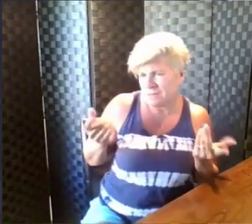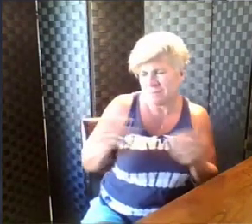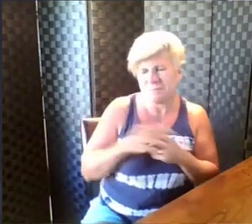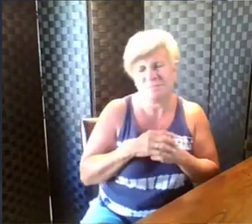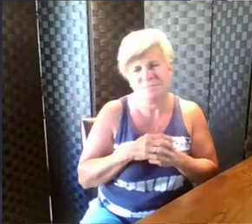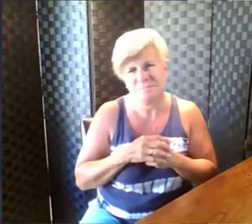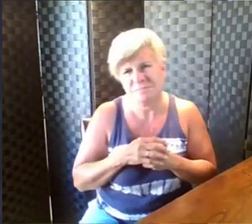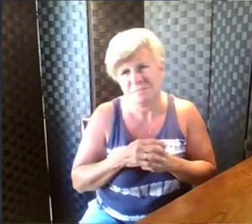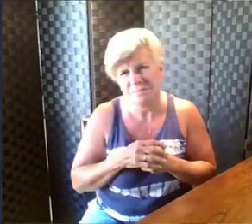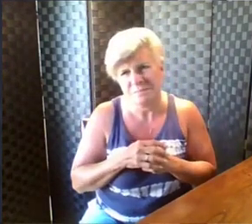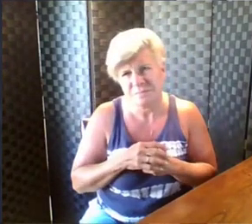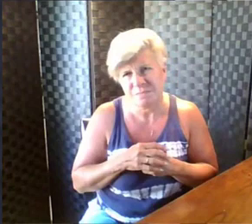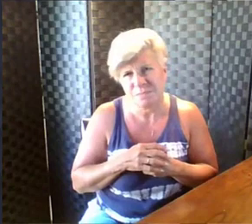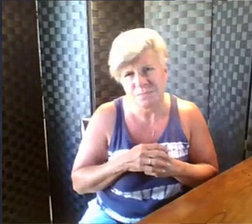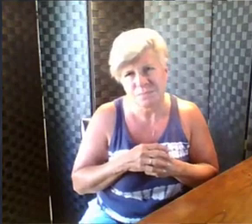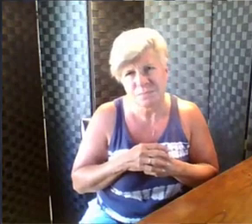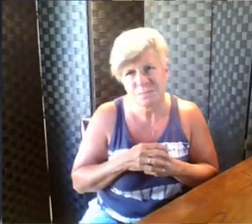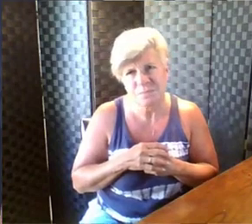Let's keep reading to find out.